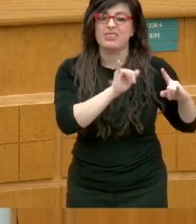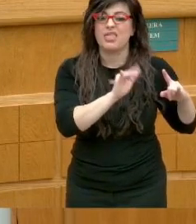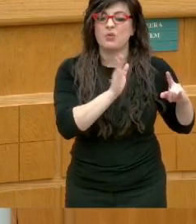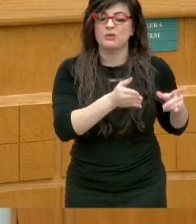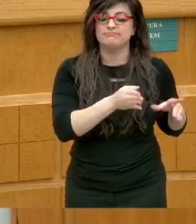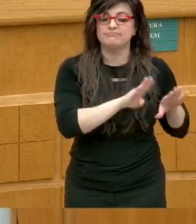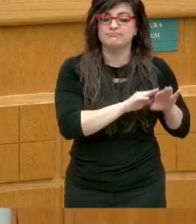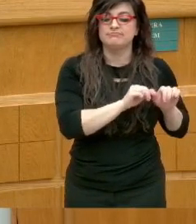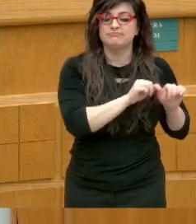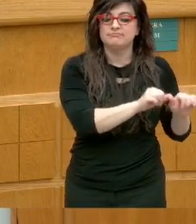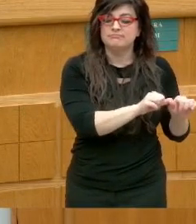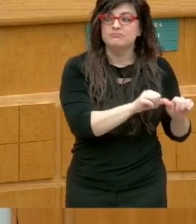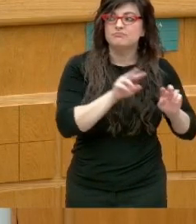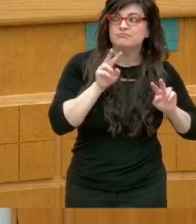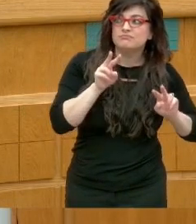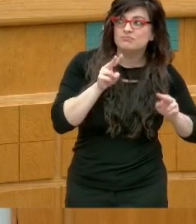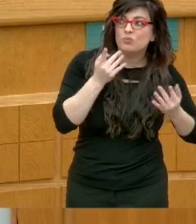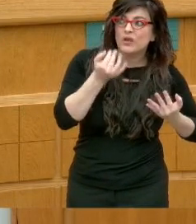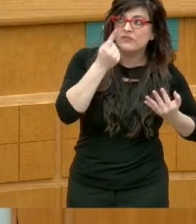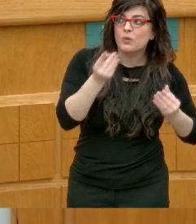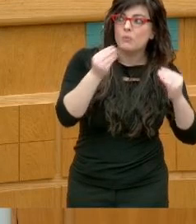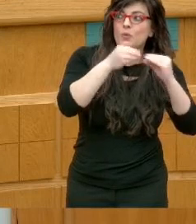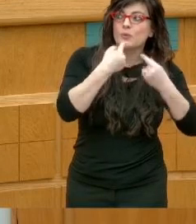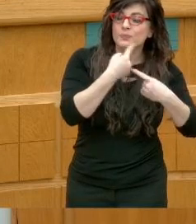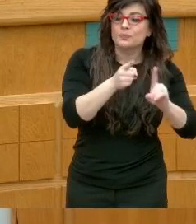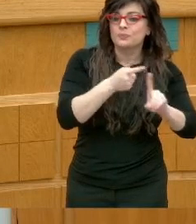governor's guidelines, and those will be opened accordingly.